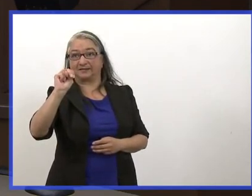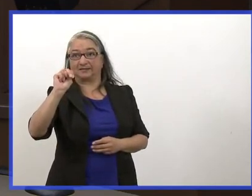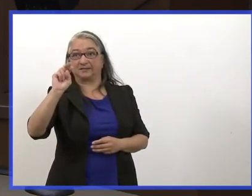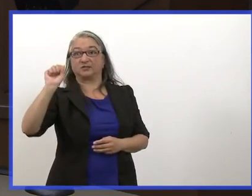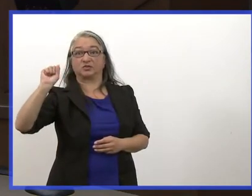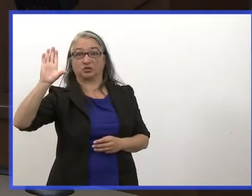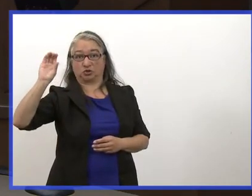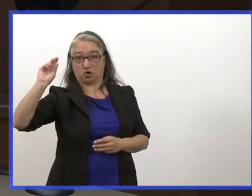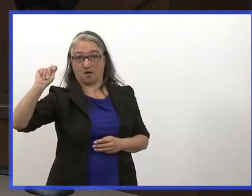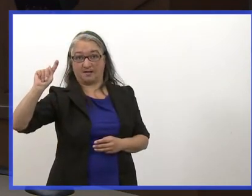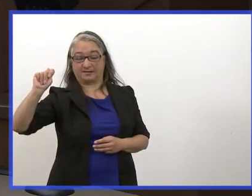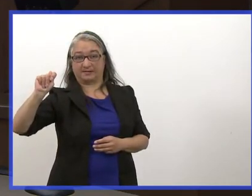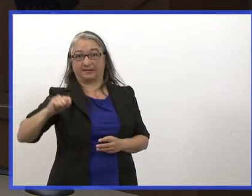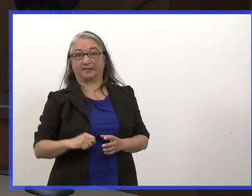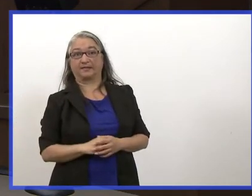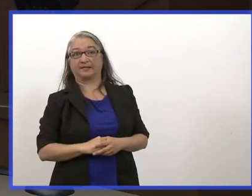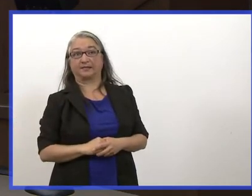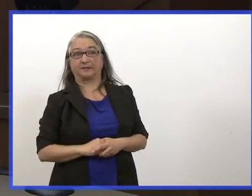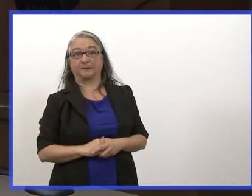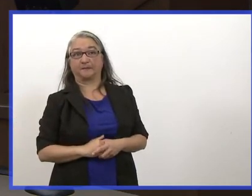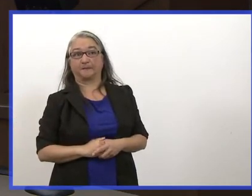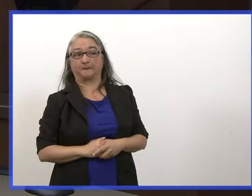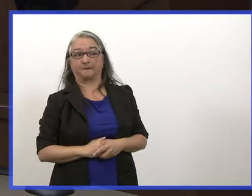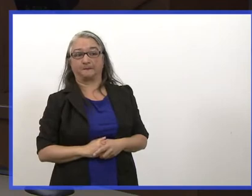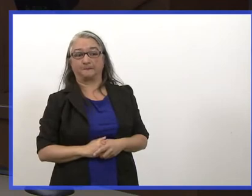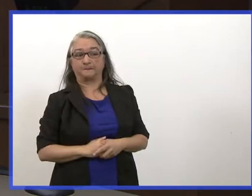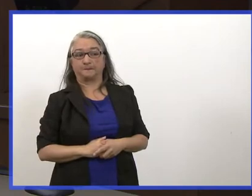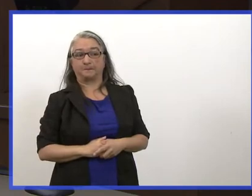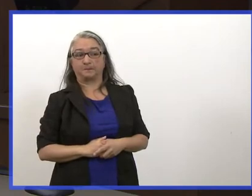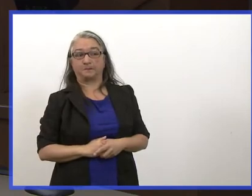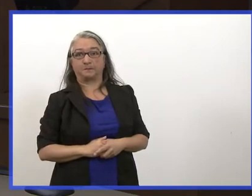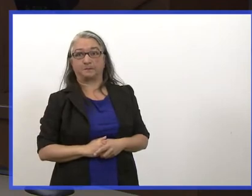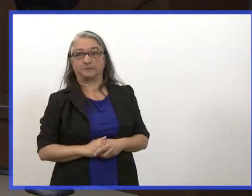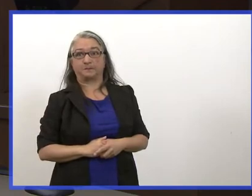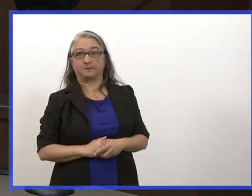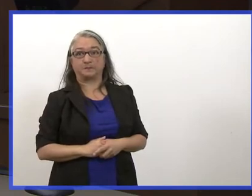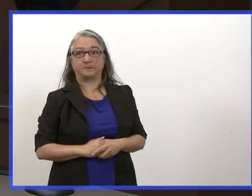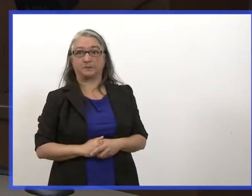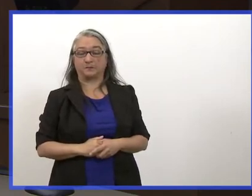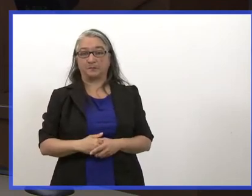Good afternoon to both of you. I guess this question is probably for both of you, but